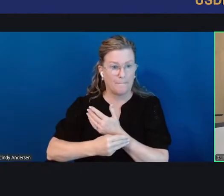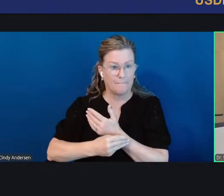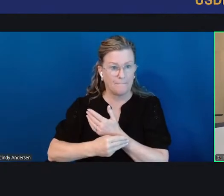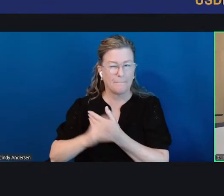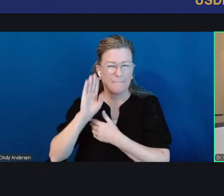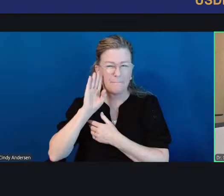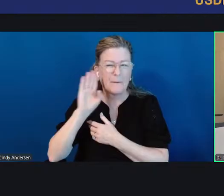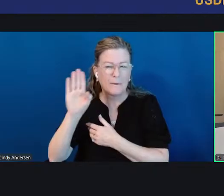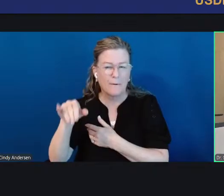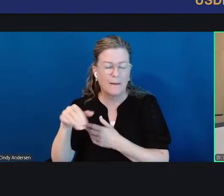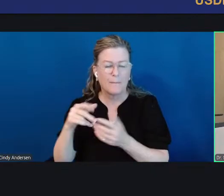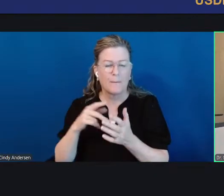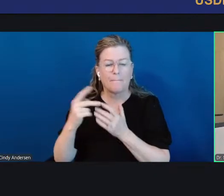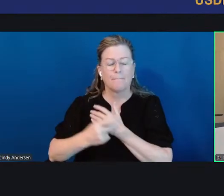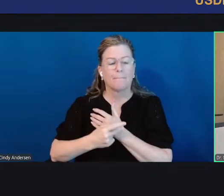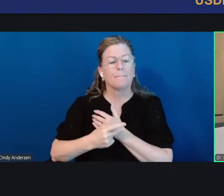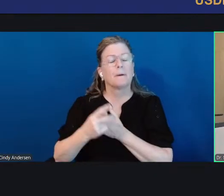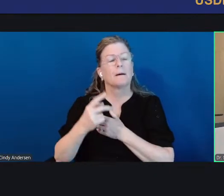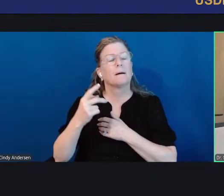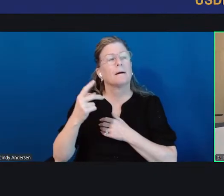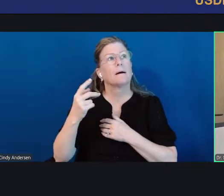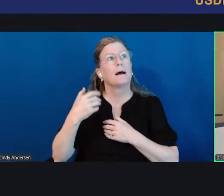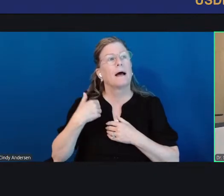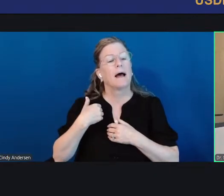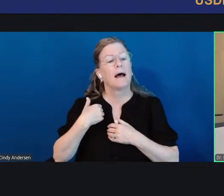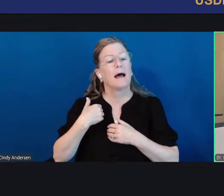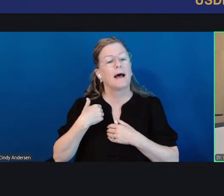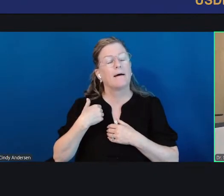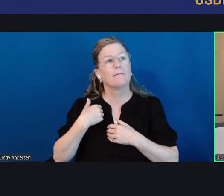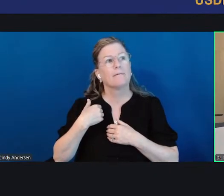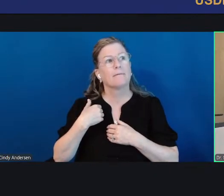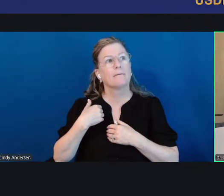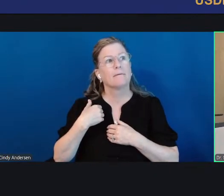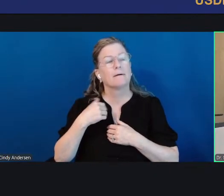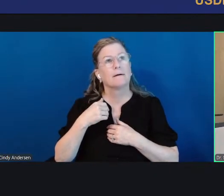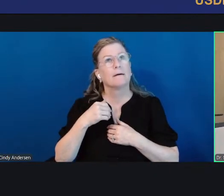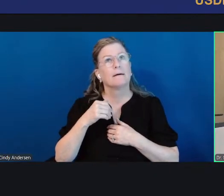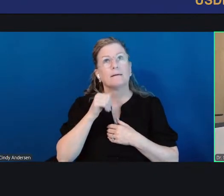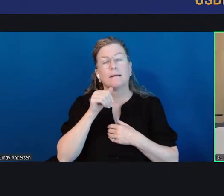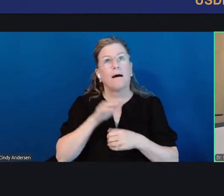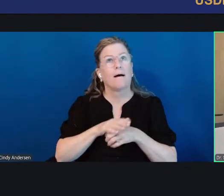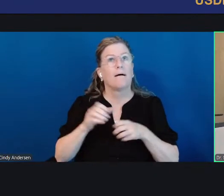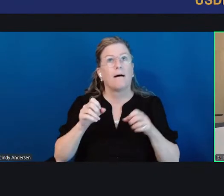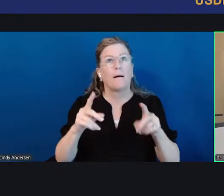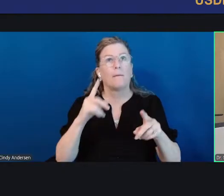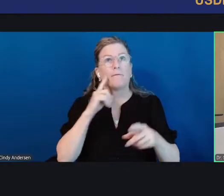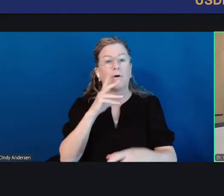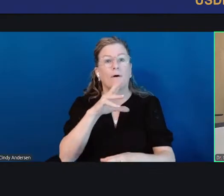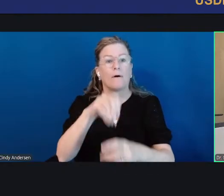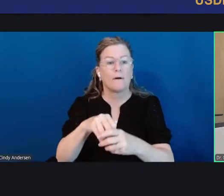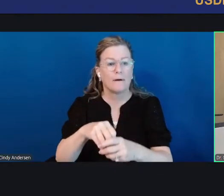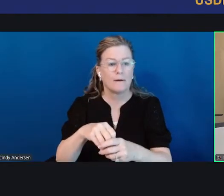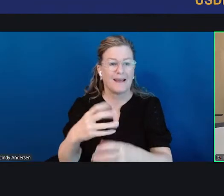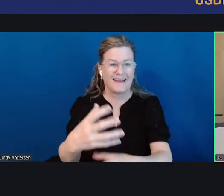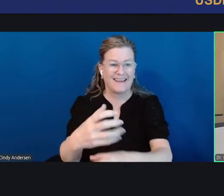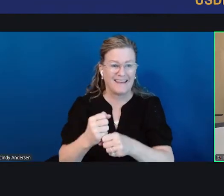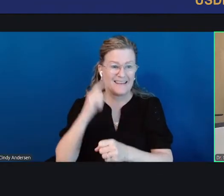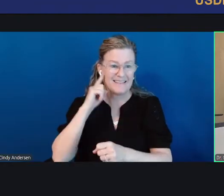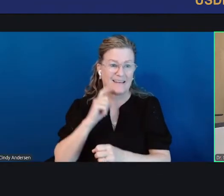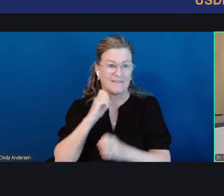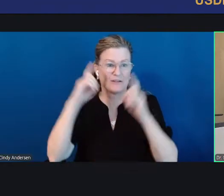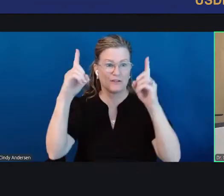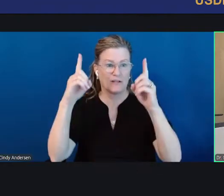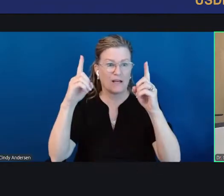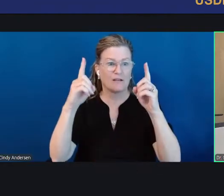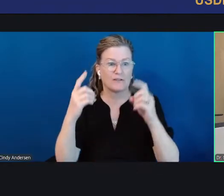There is a lack of opportunities to participate in get deaf education, higher